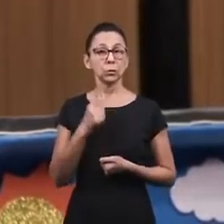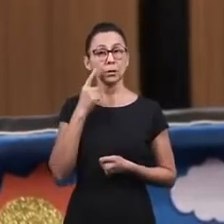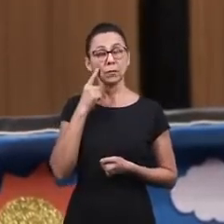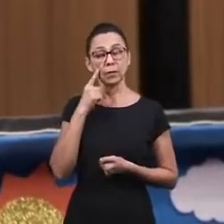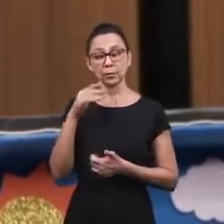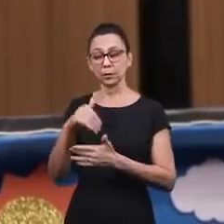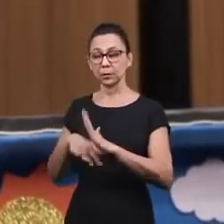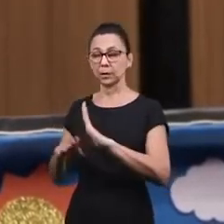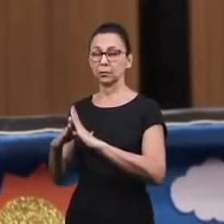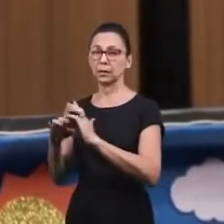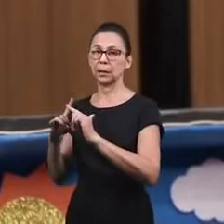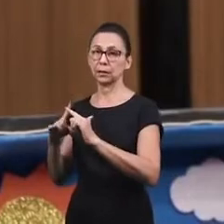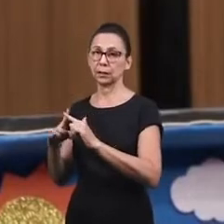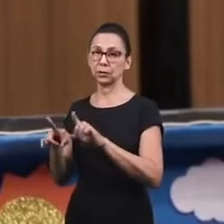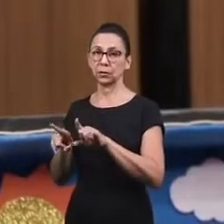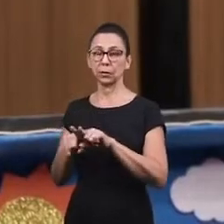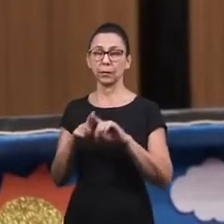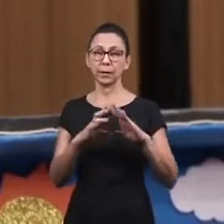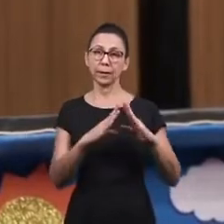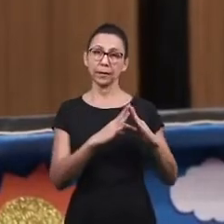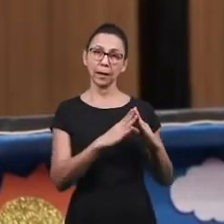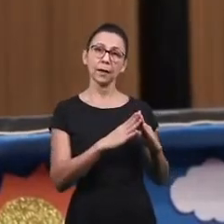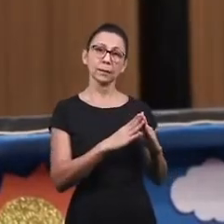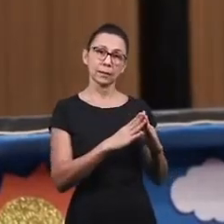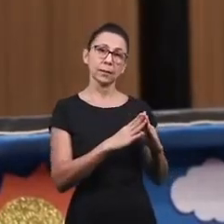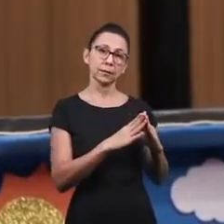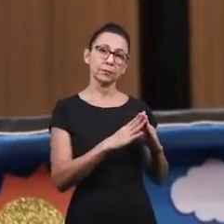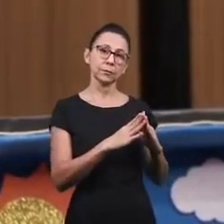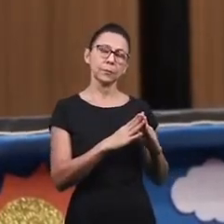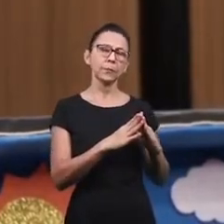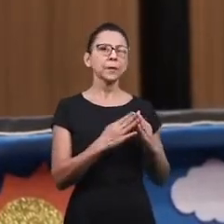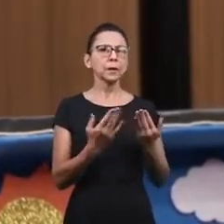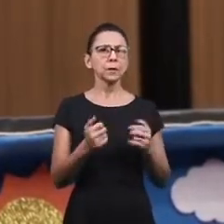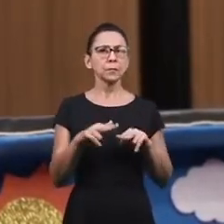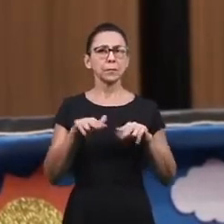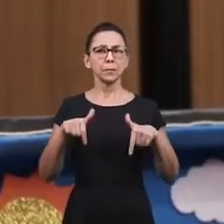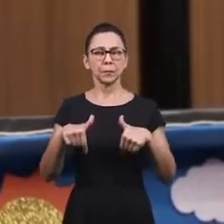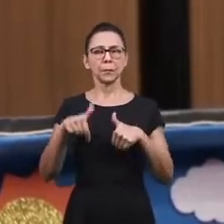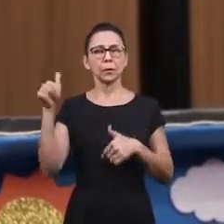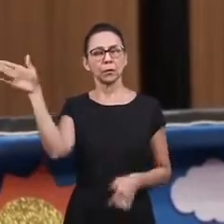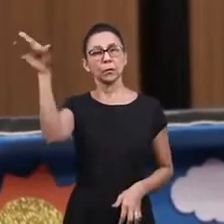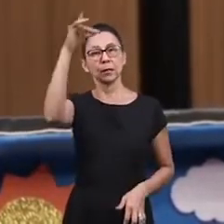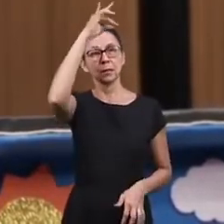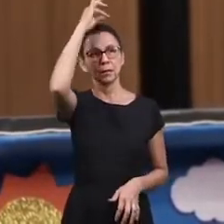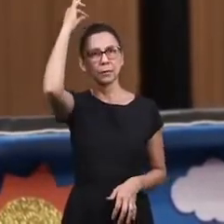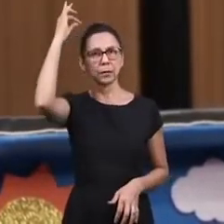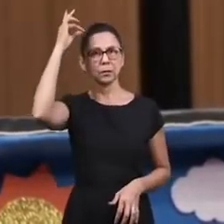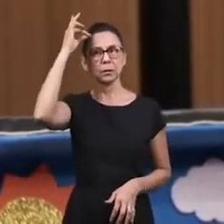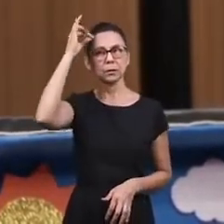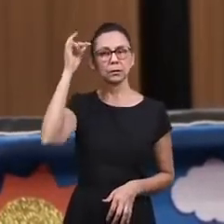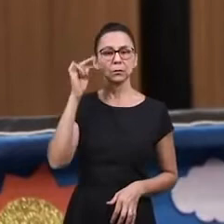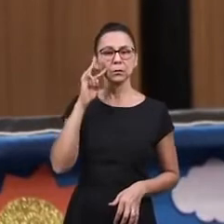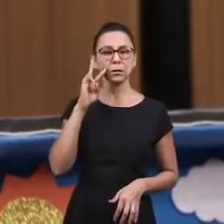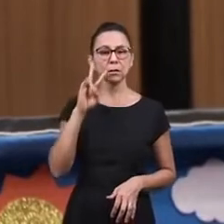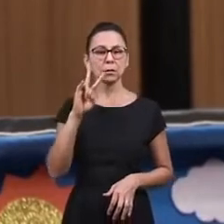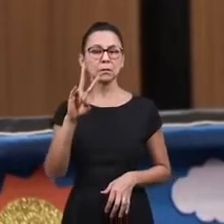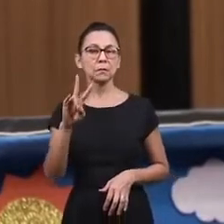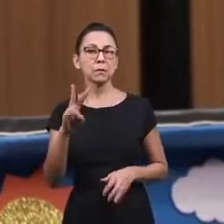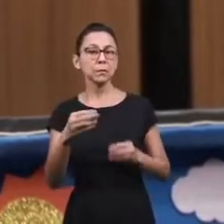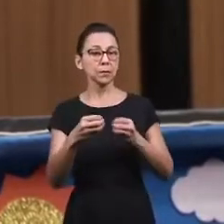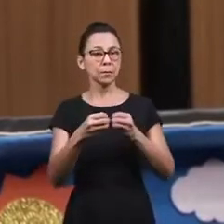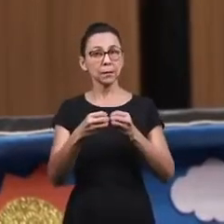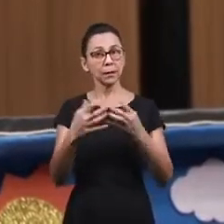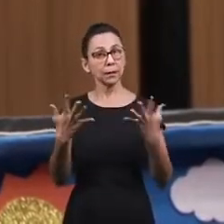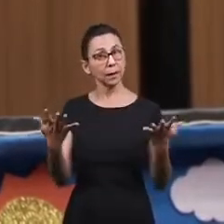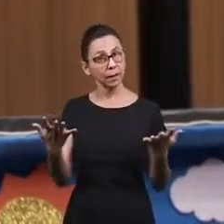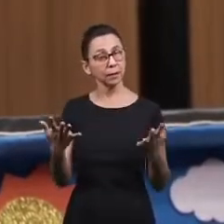see inside the churches, inside our homes. And through the action of the Holy Spirit, we see